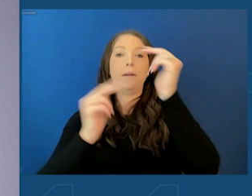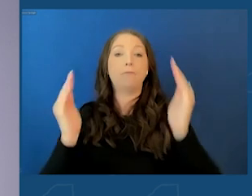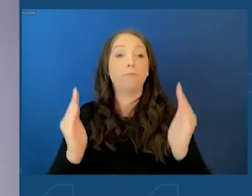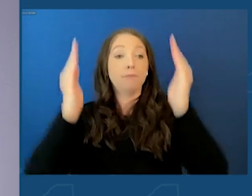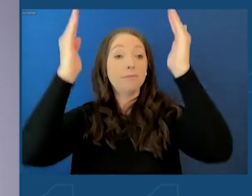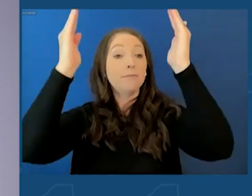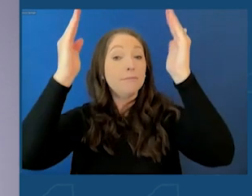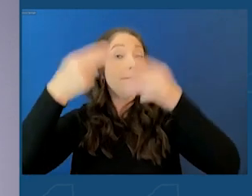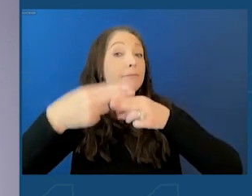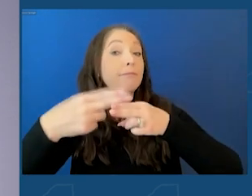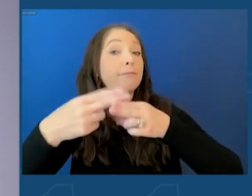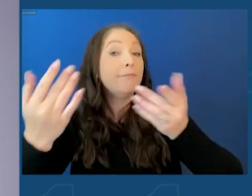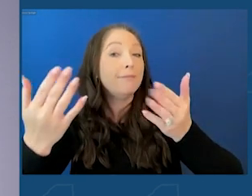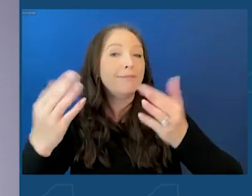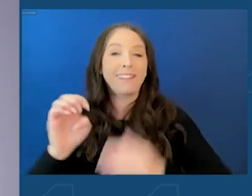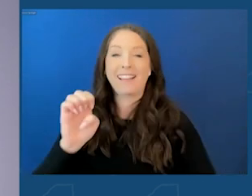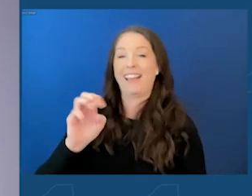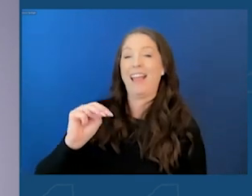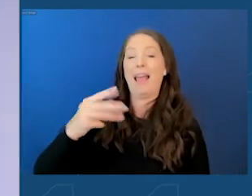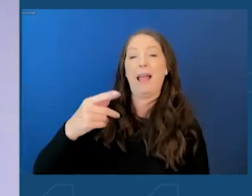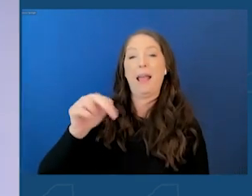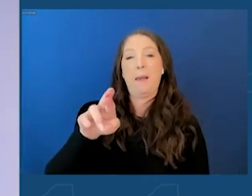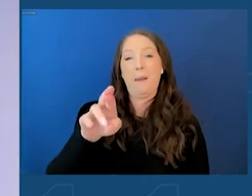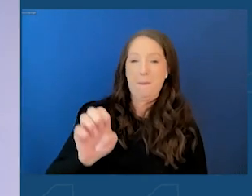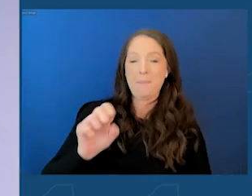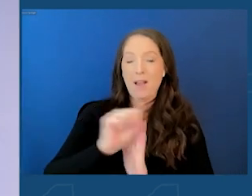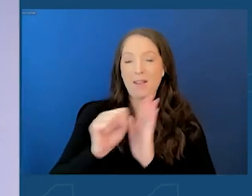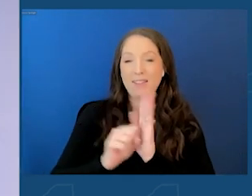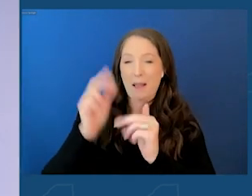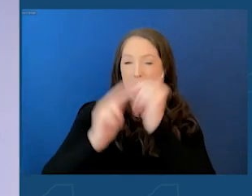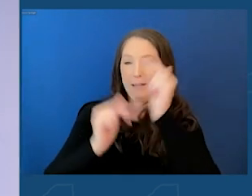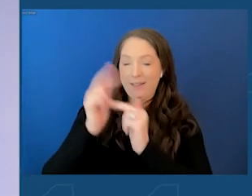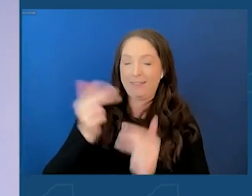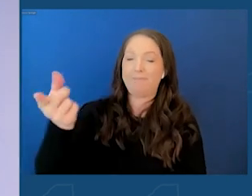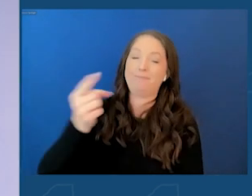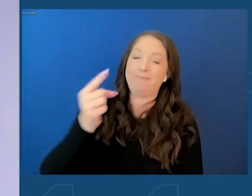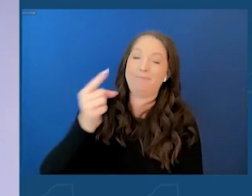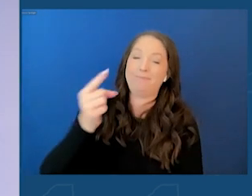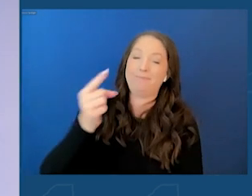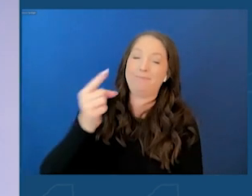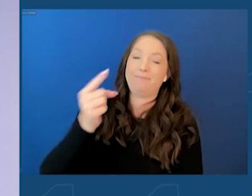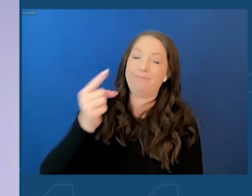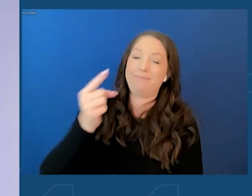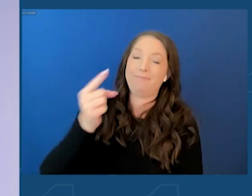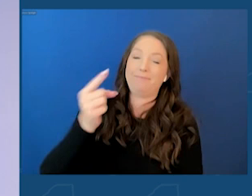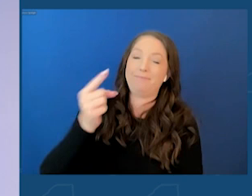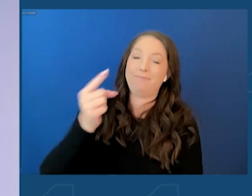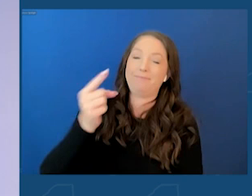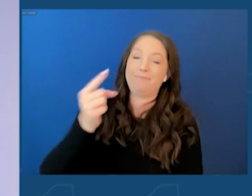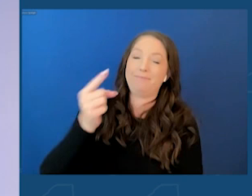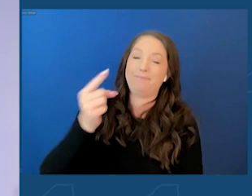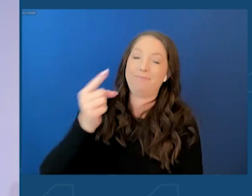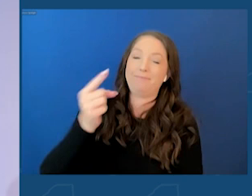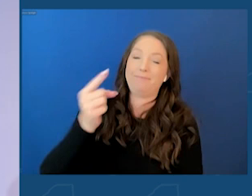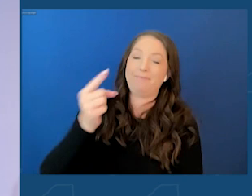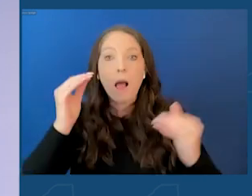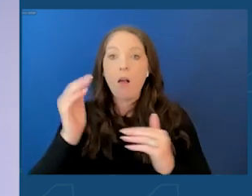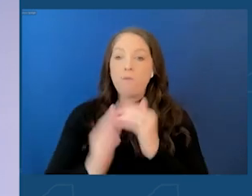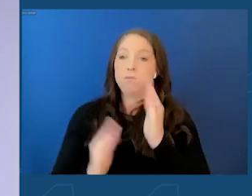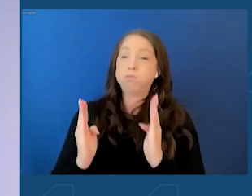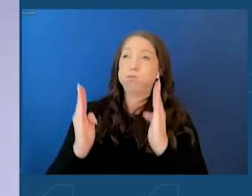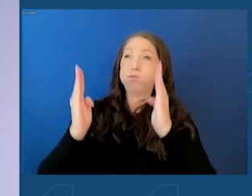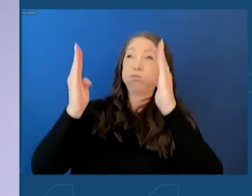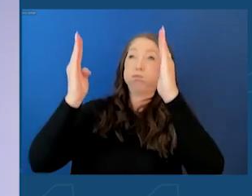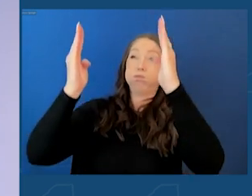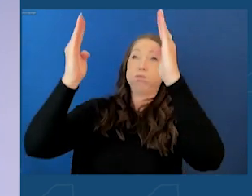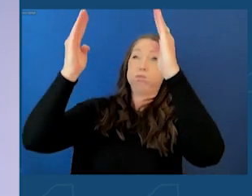Empire State Building. Bingo. And even think about the Empire State Building. It was built in the depths of the Depression. They're building it. Started